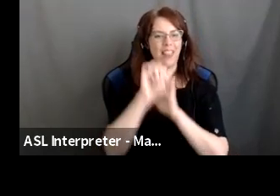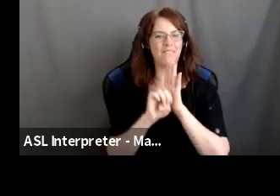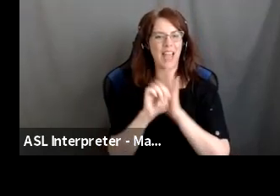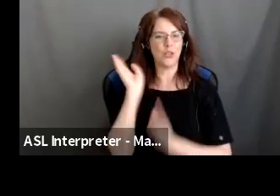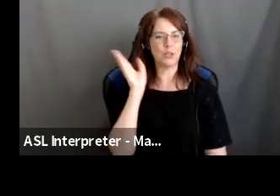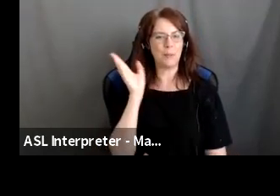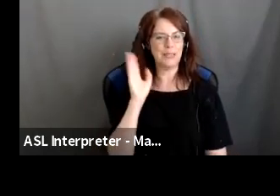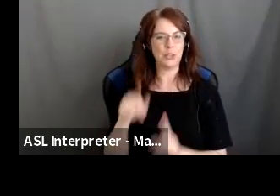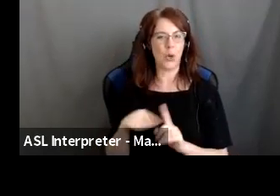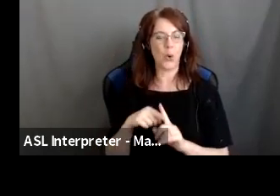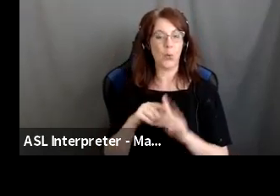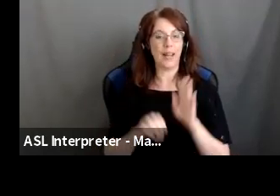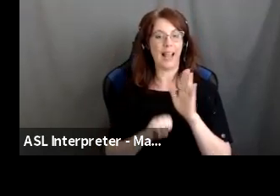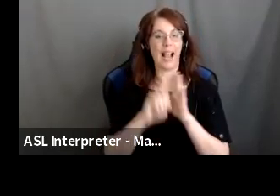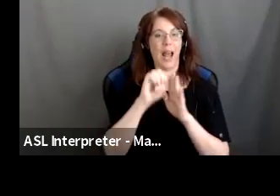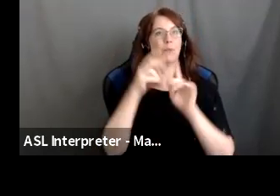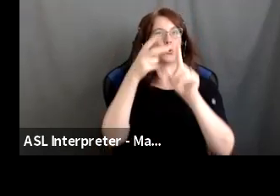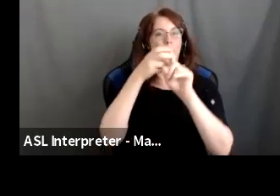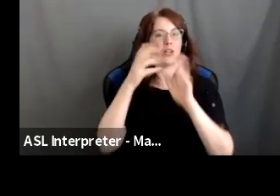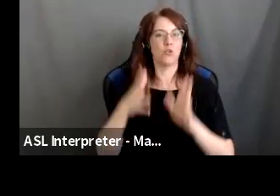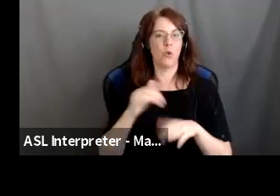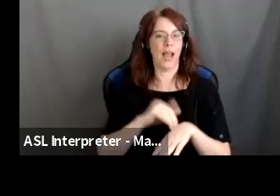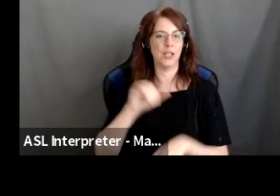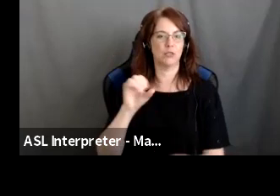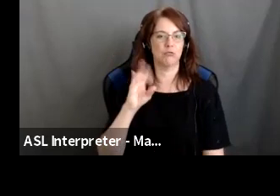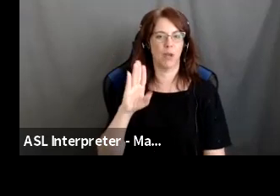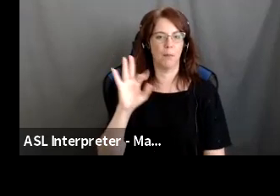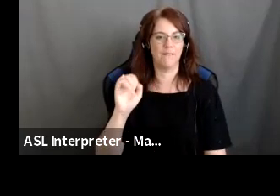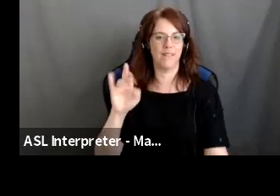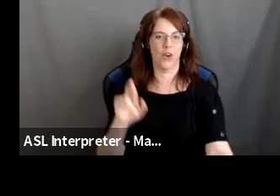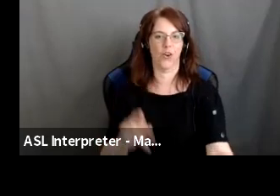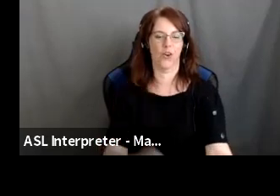they got up to the recruiter at job fairs.